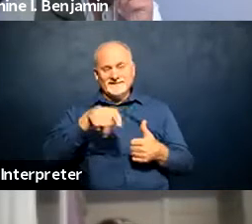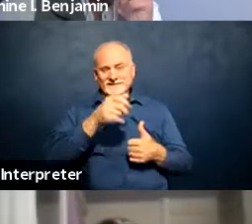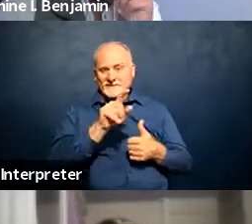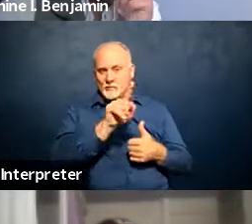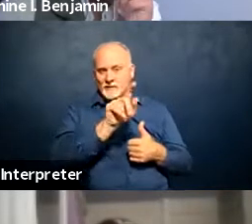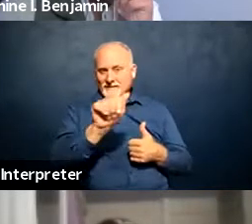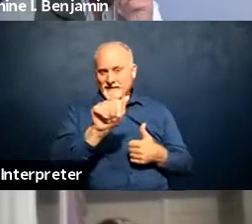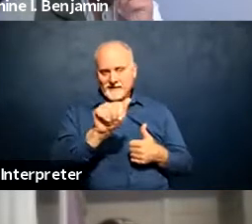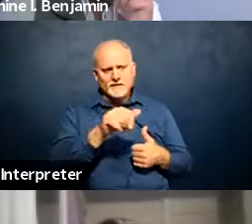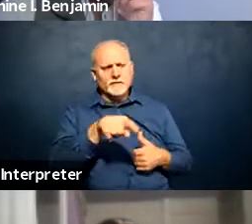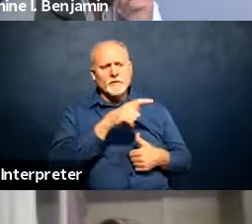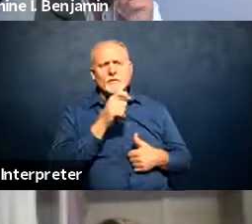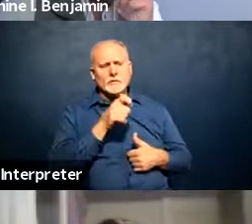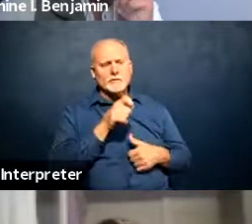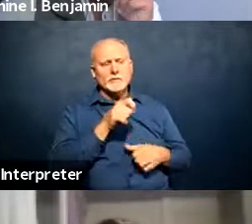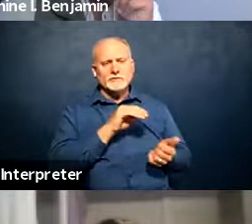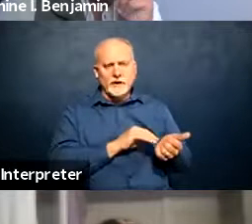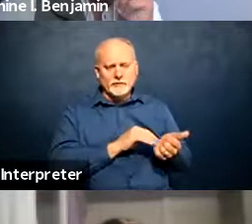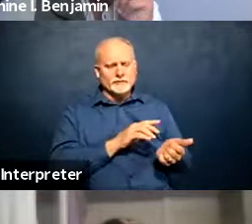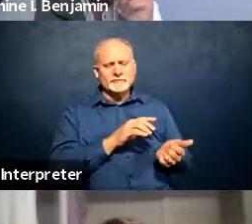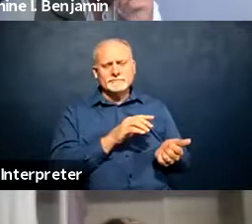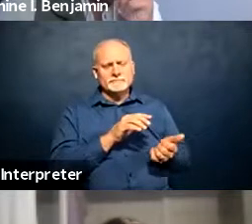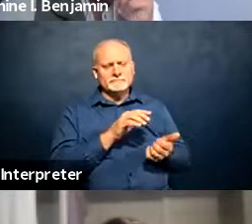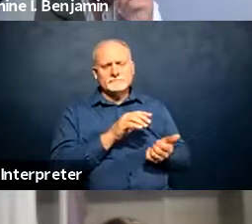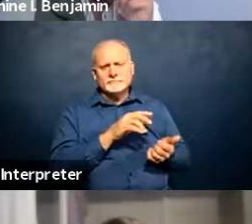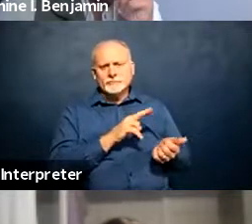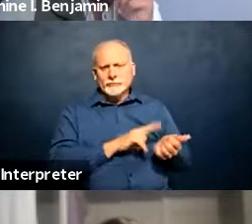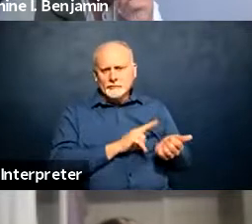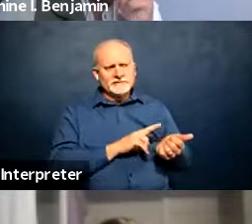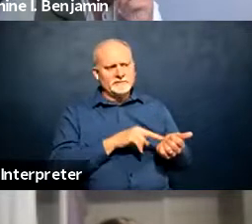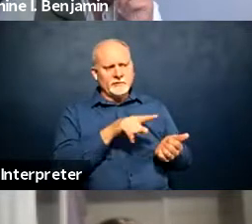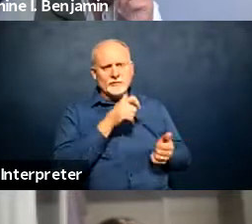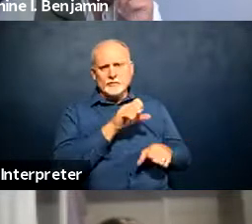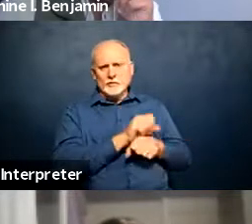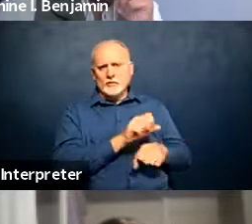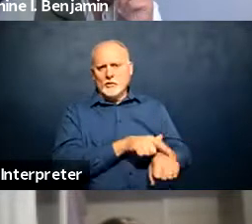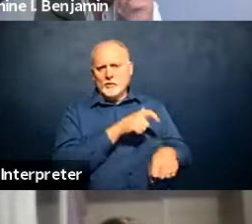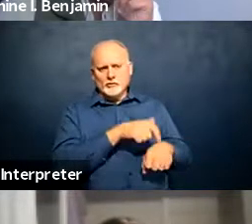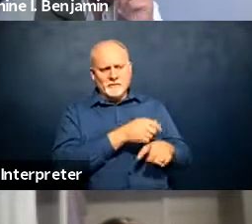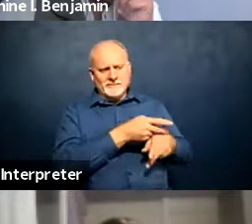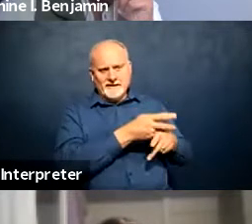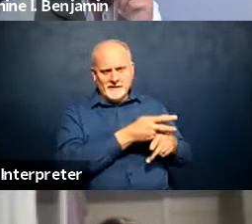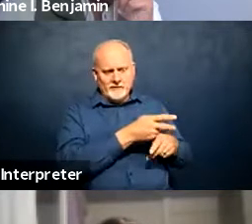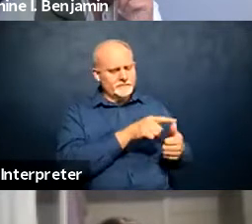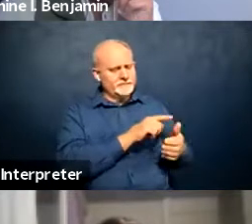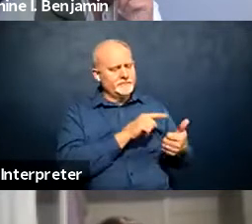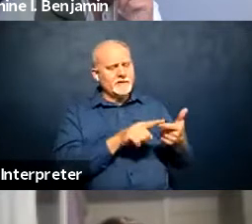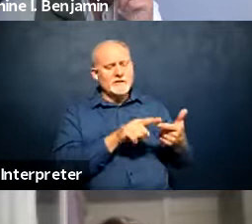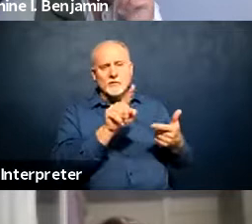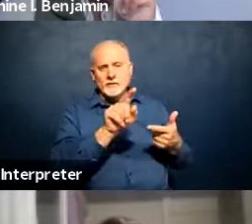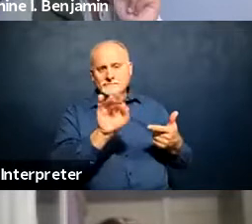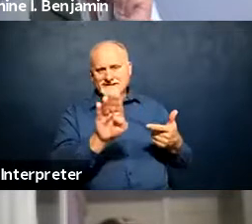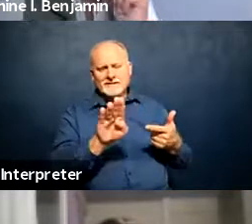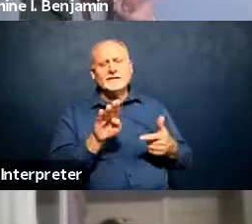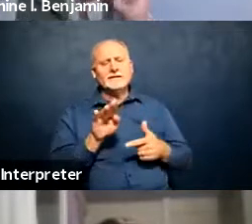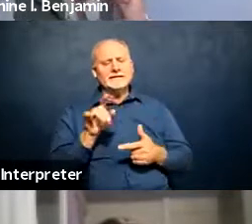who are frontline healthcare workers and long-term care facility individuals. Phase B is the so-called essential